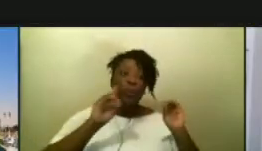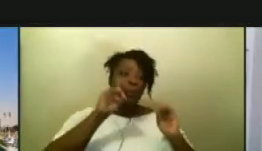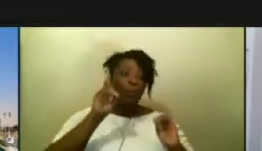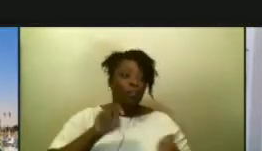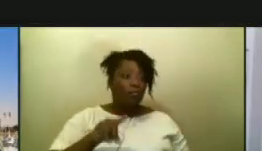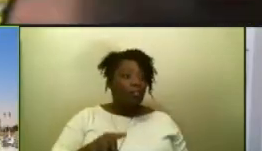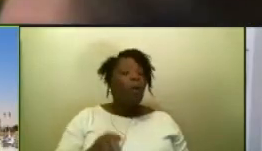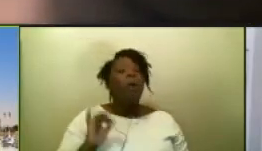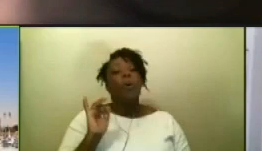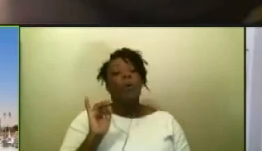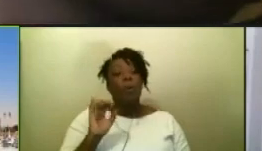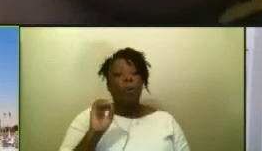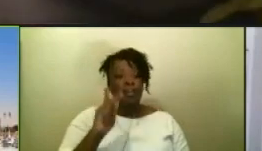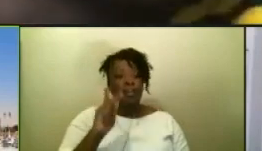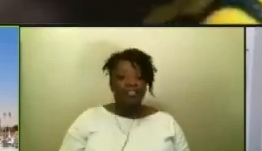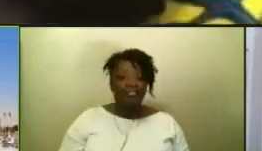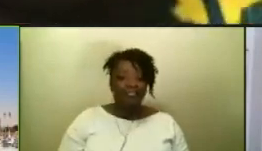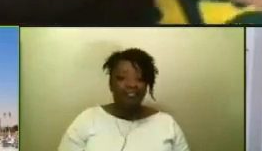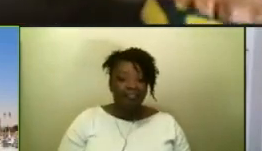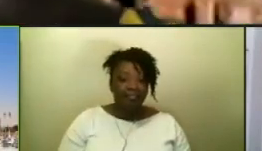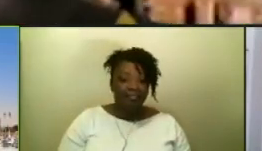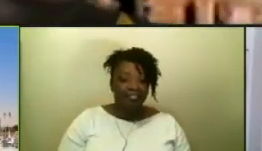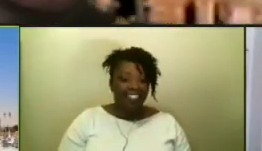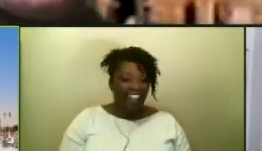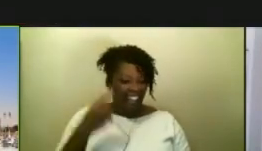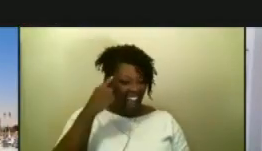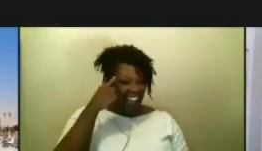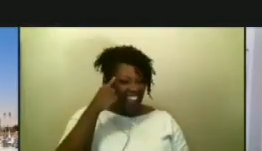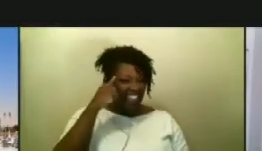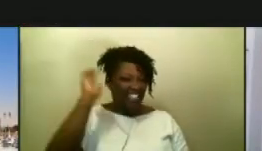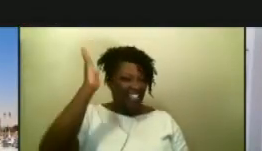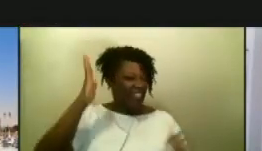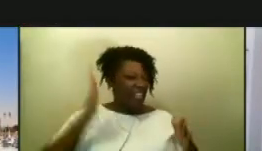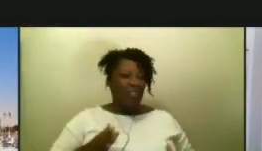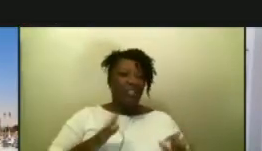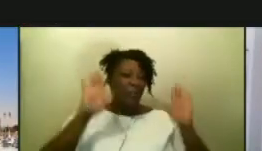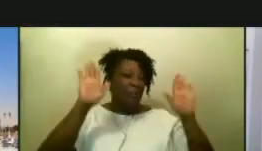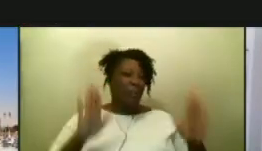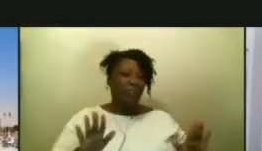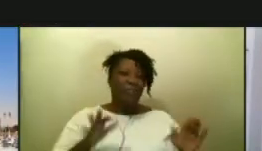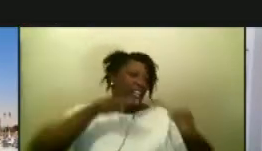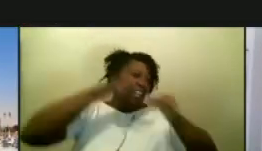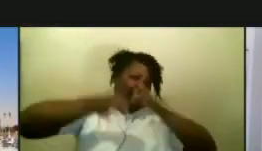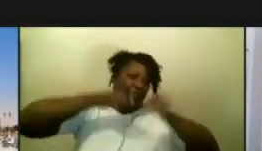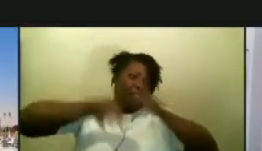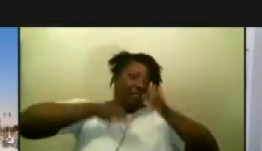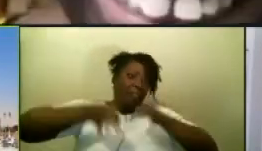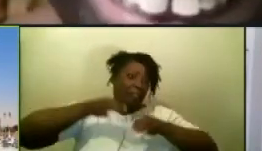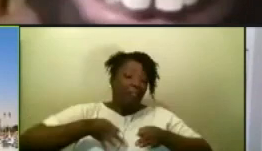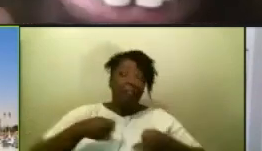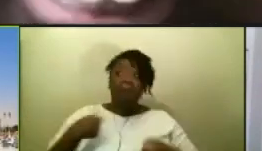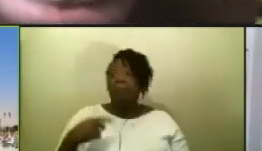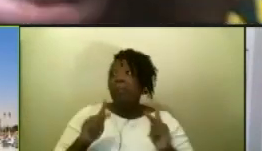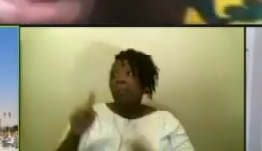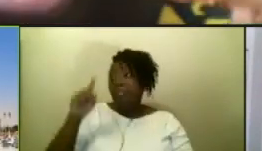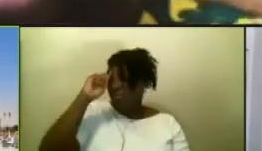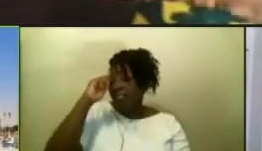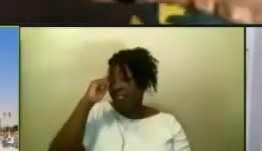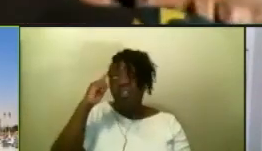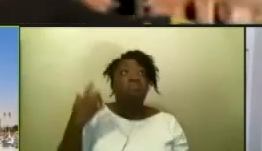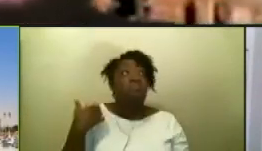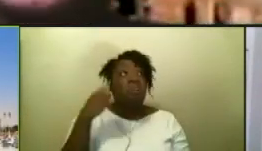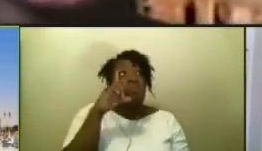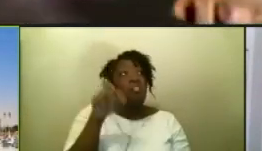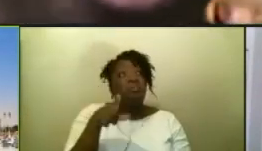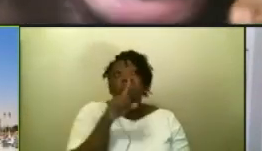have no questions? No. Okay. I think it's our speakers did a great job sharing the information, so. This is great. And